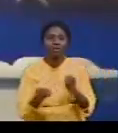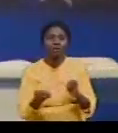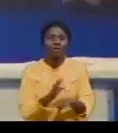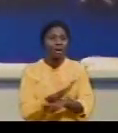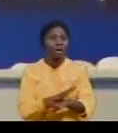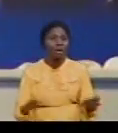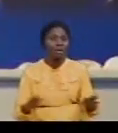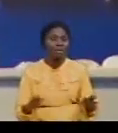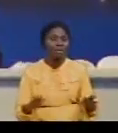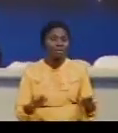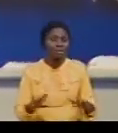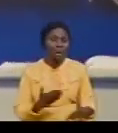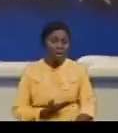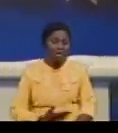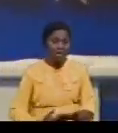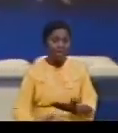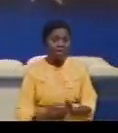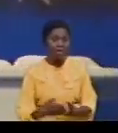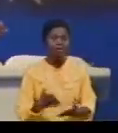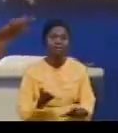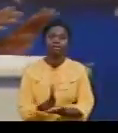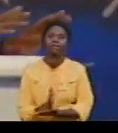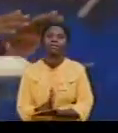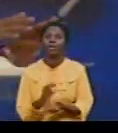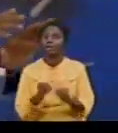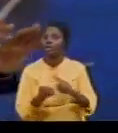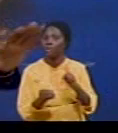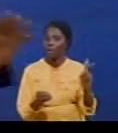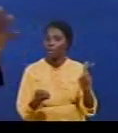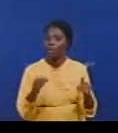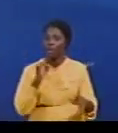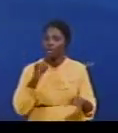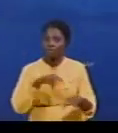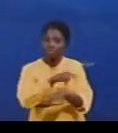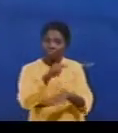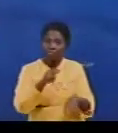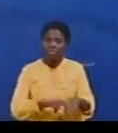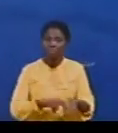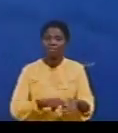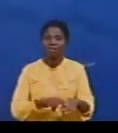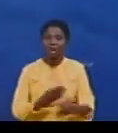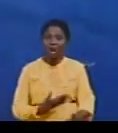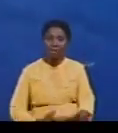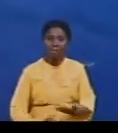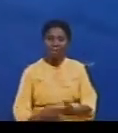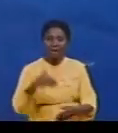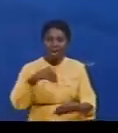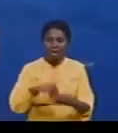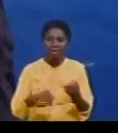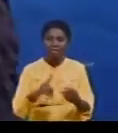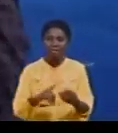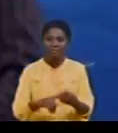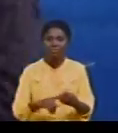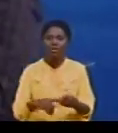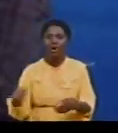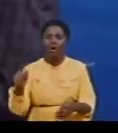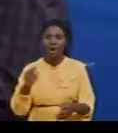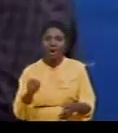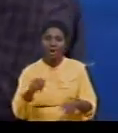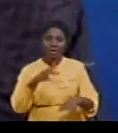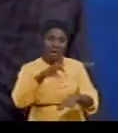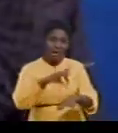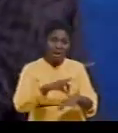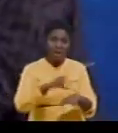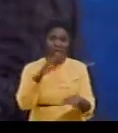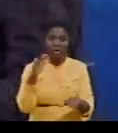one, the natural birth into an earthly kingdom. When you